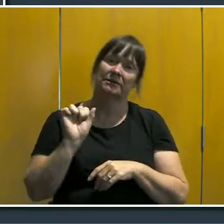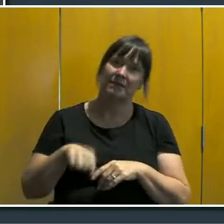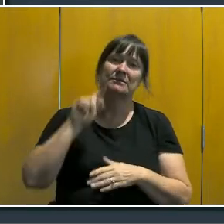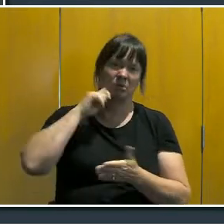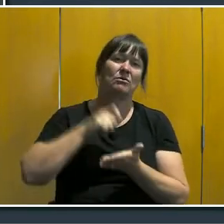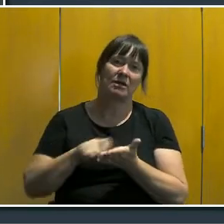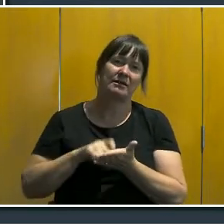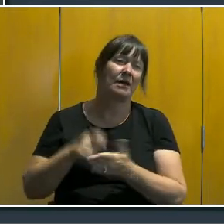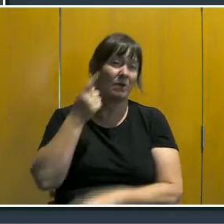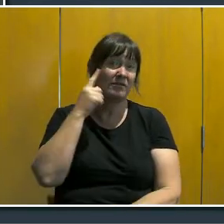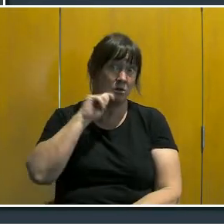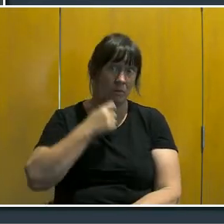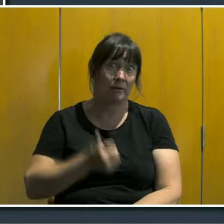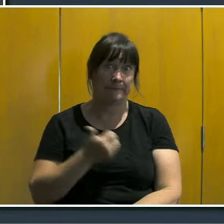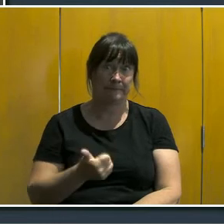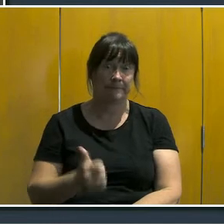get that looked into.